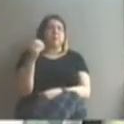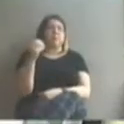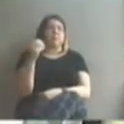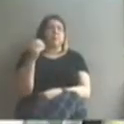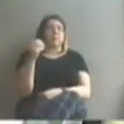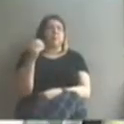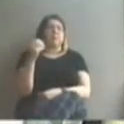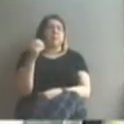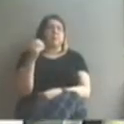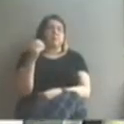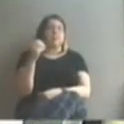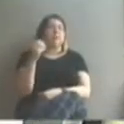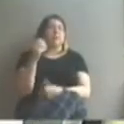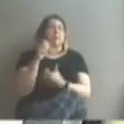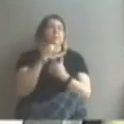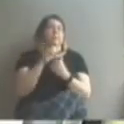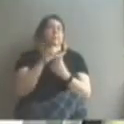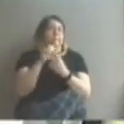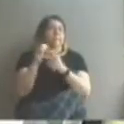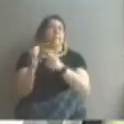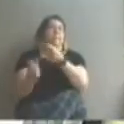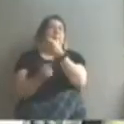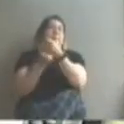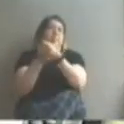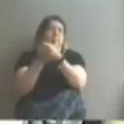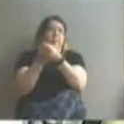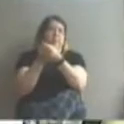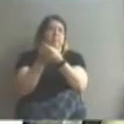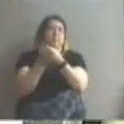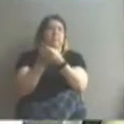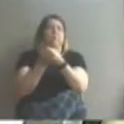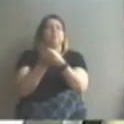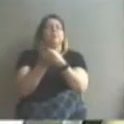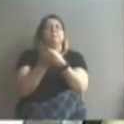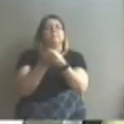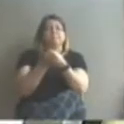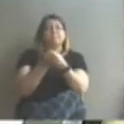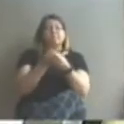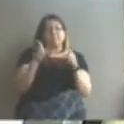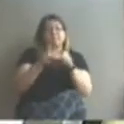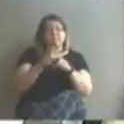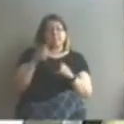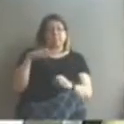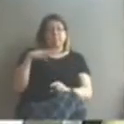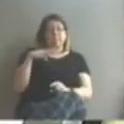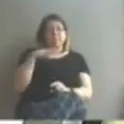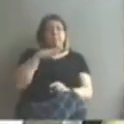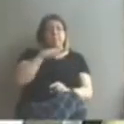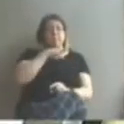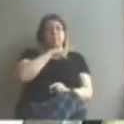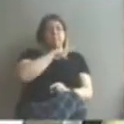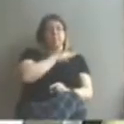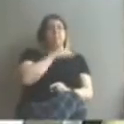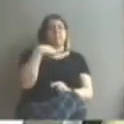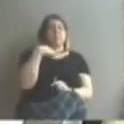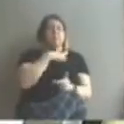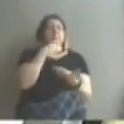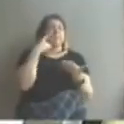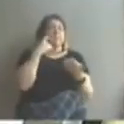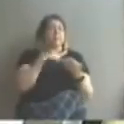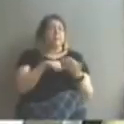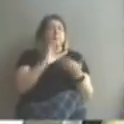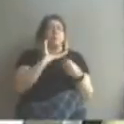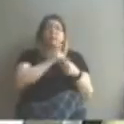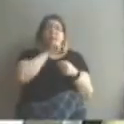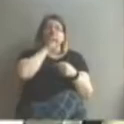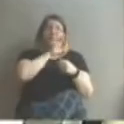my continuation to support it. As the board, we have identified our